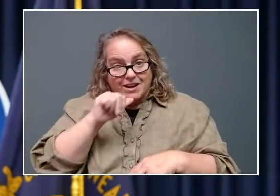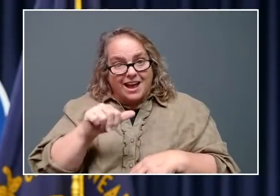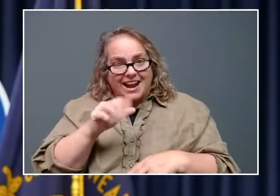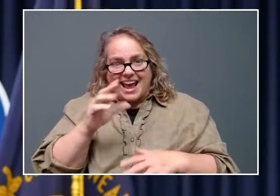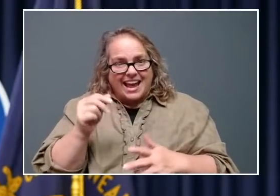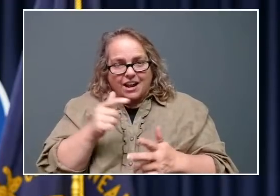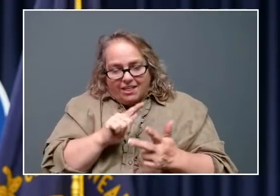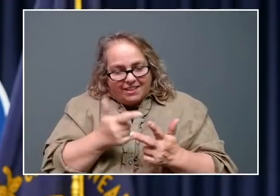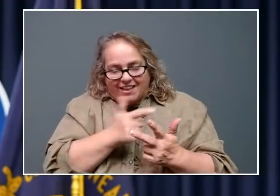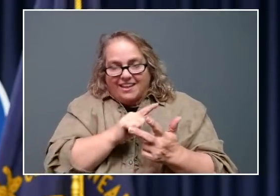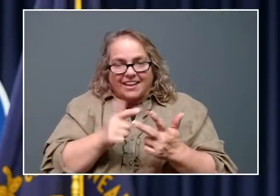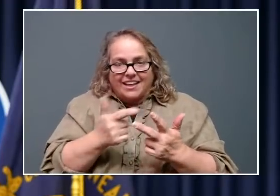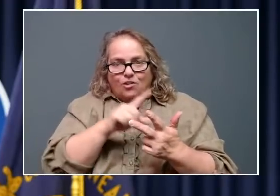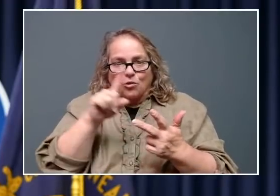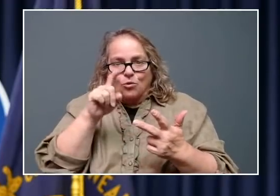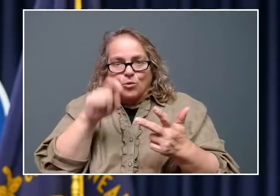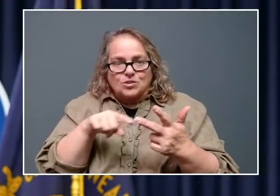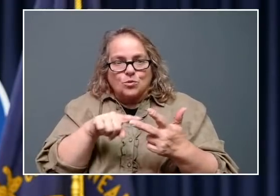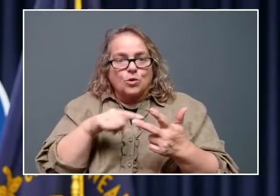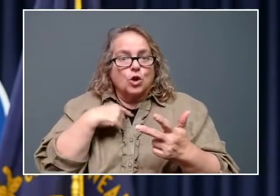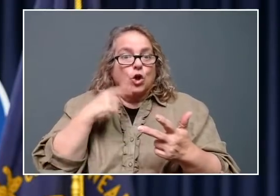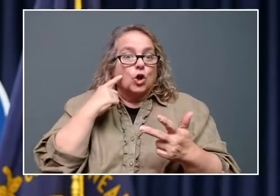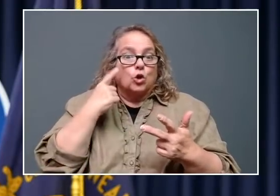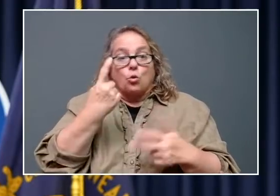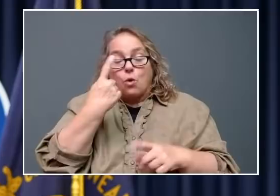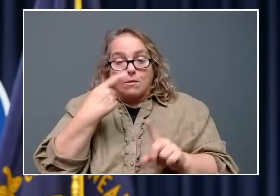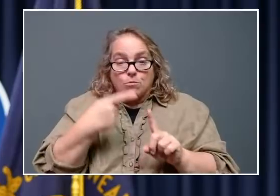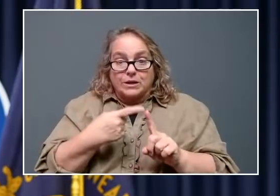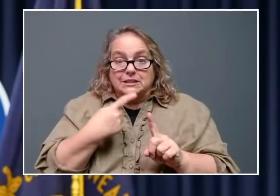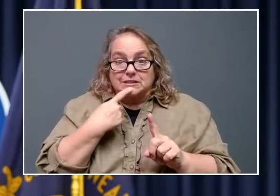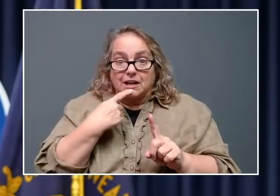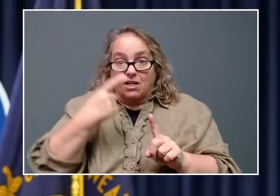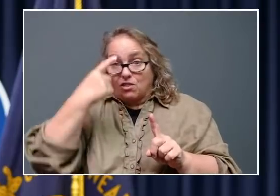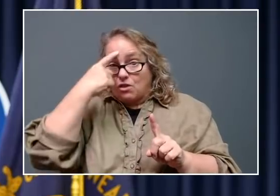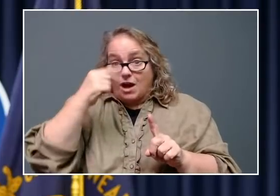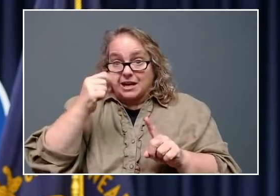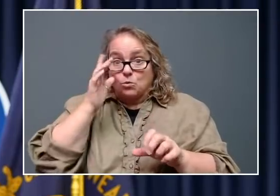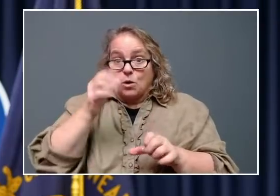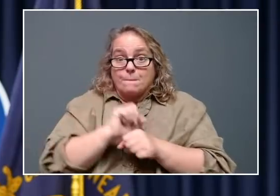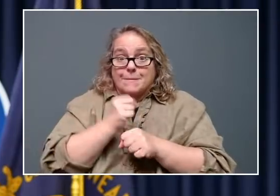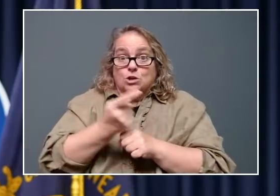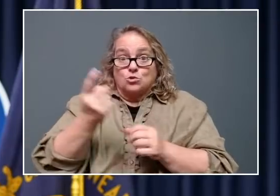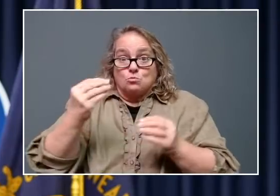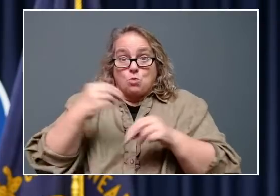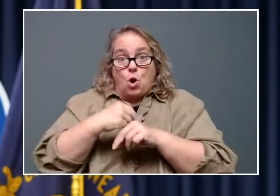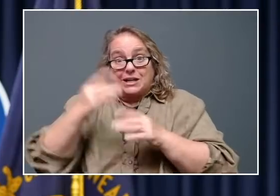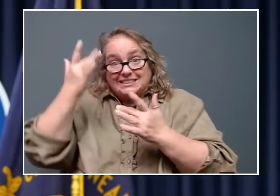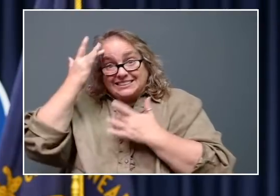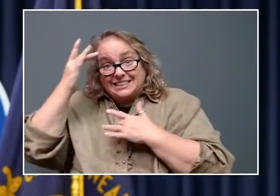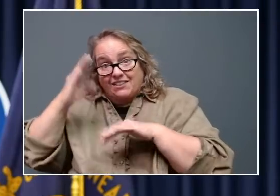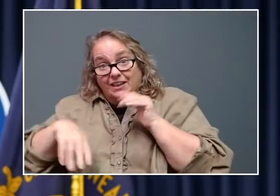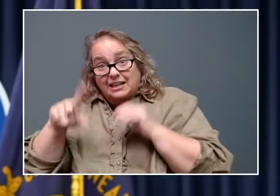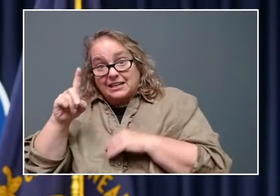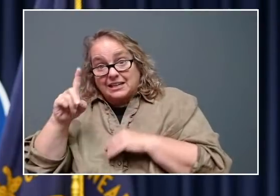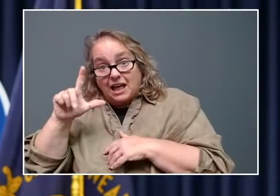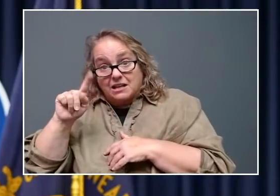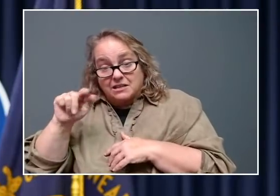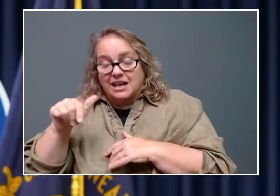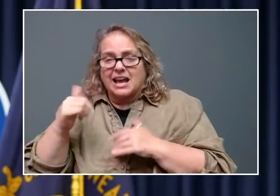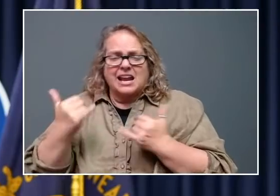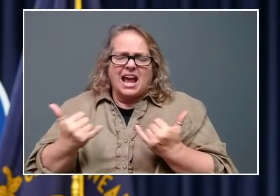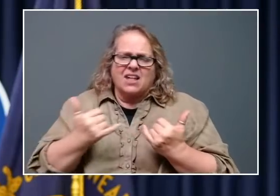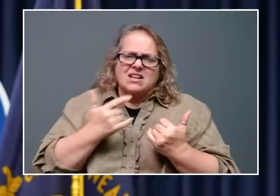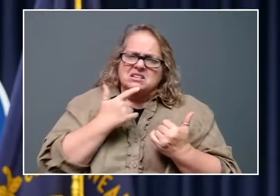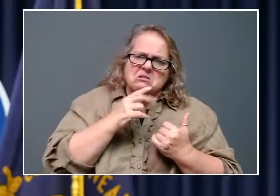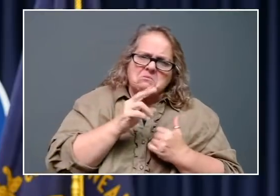right? And what we've heard, at one point they were saying they thought it made you sicker than Delta. And now they say maybe it's